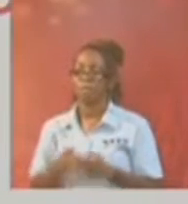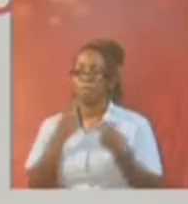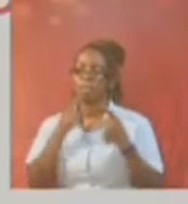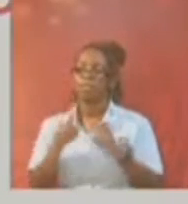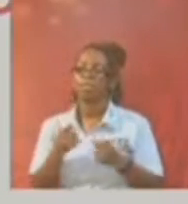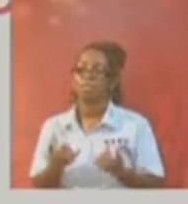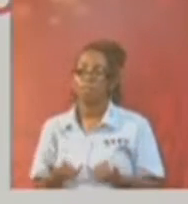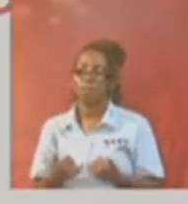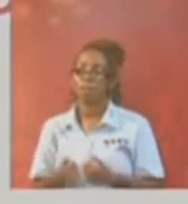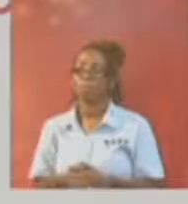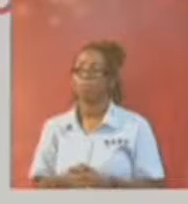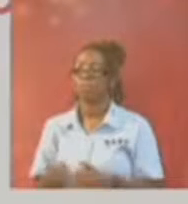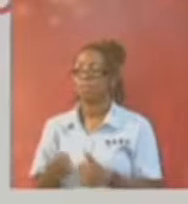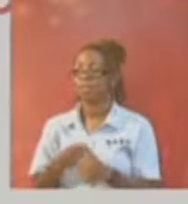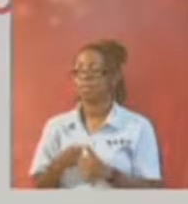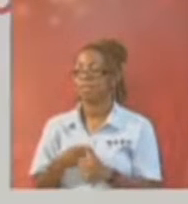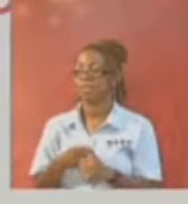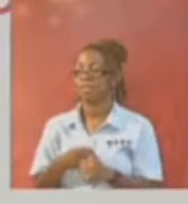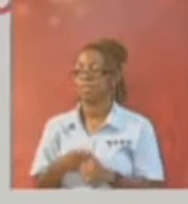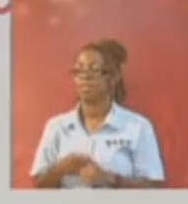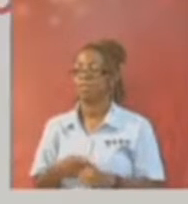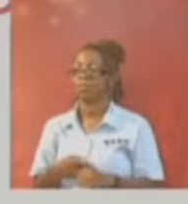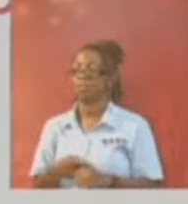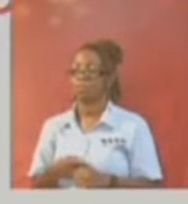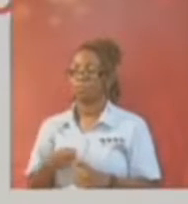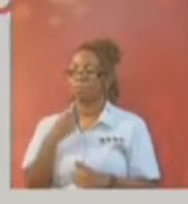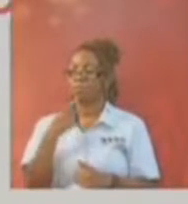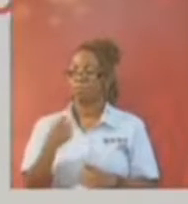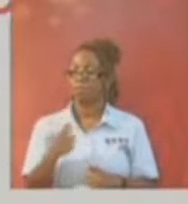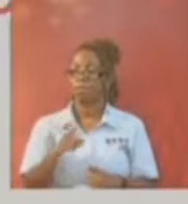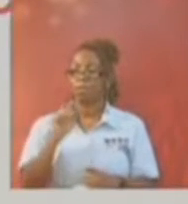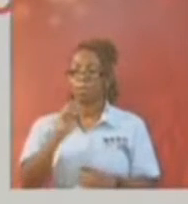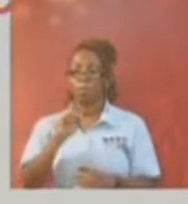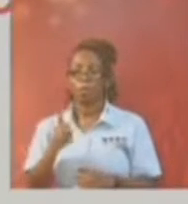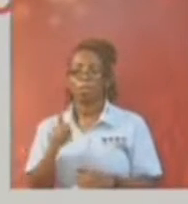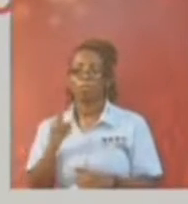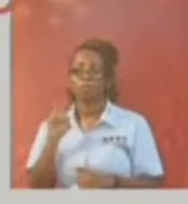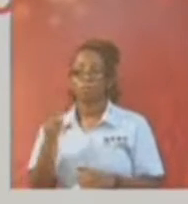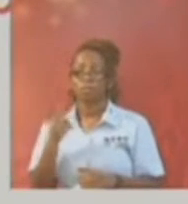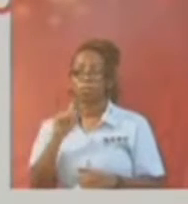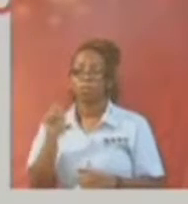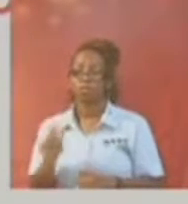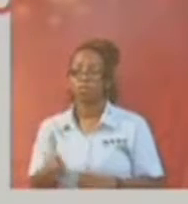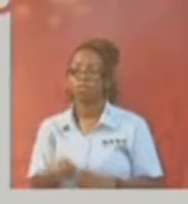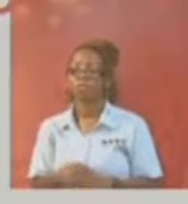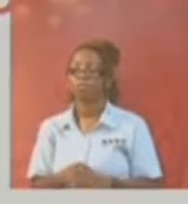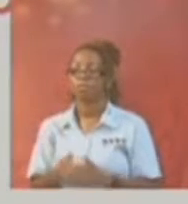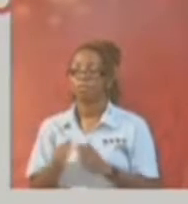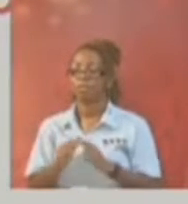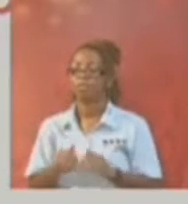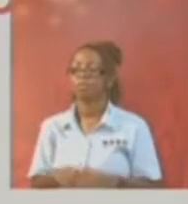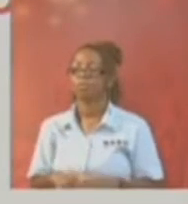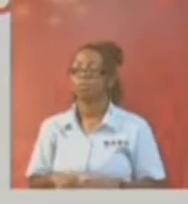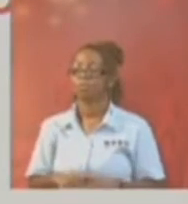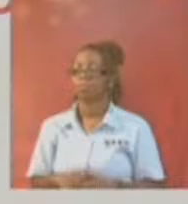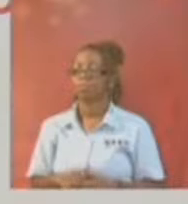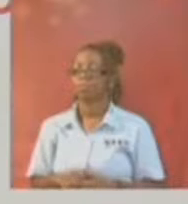The first, well, let's go with the second question first. The distribution